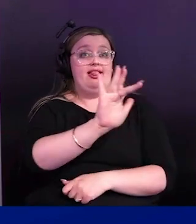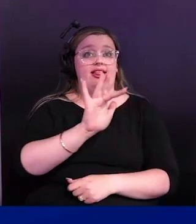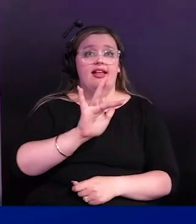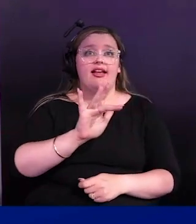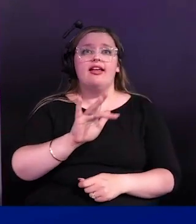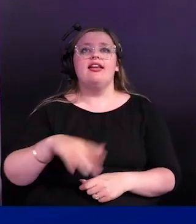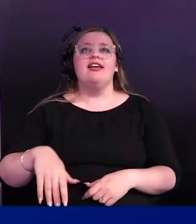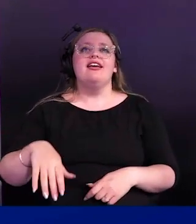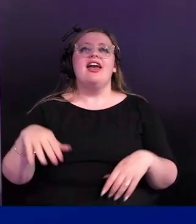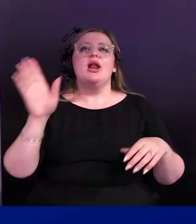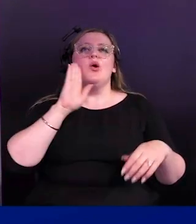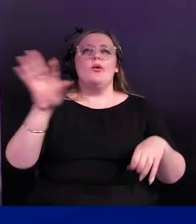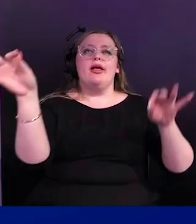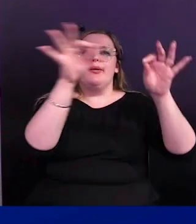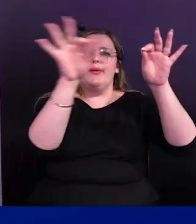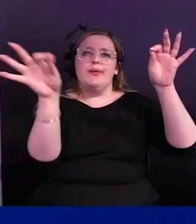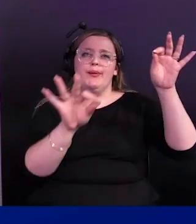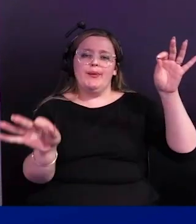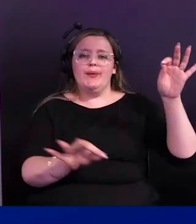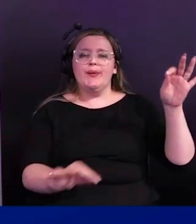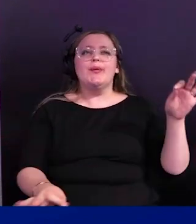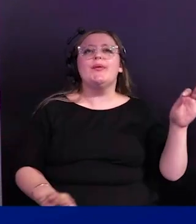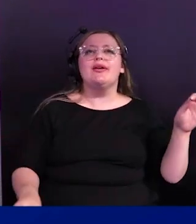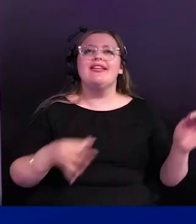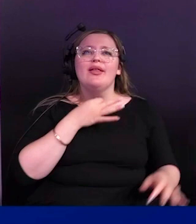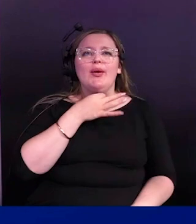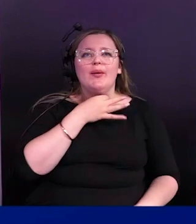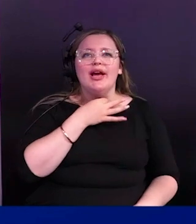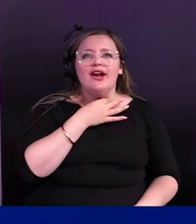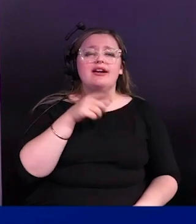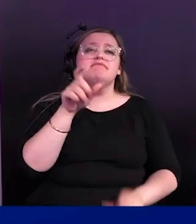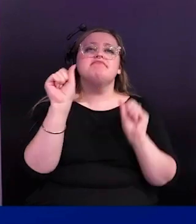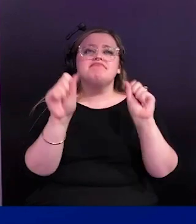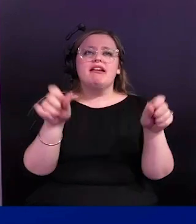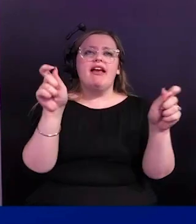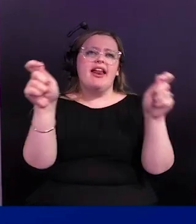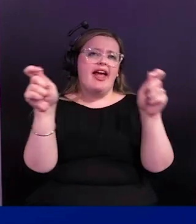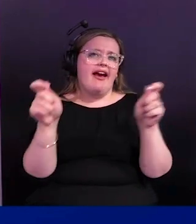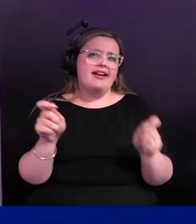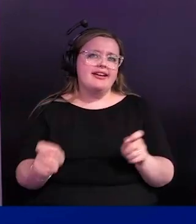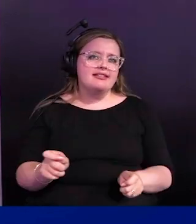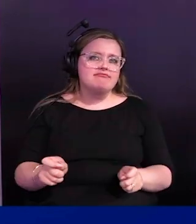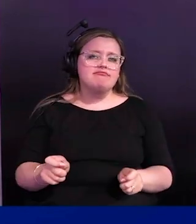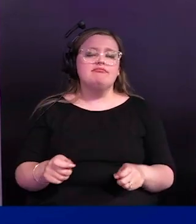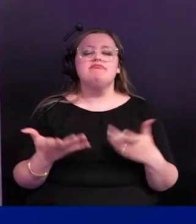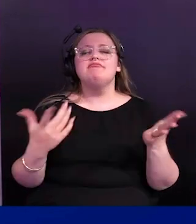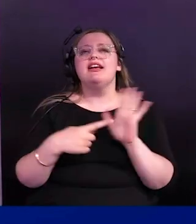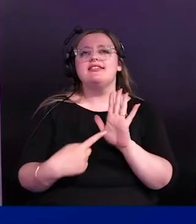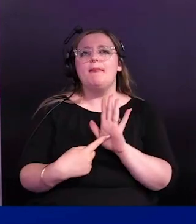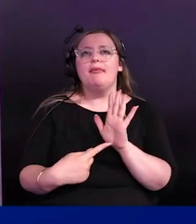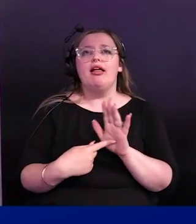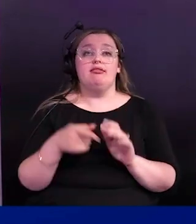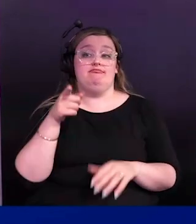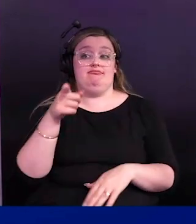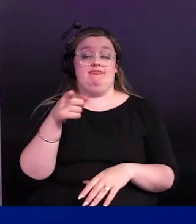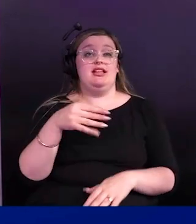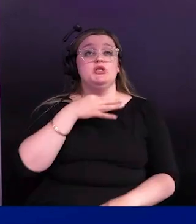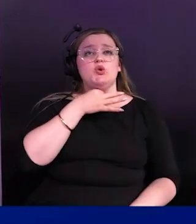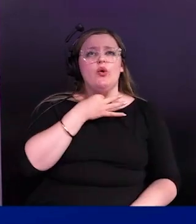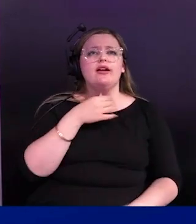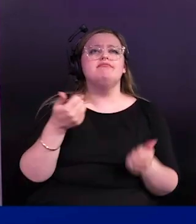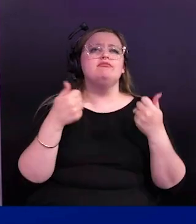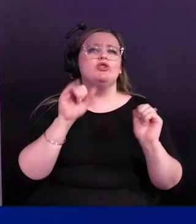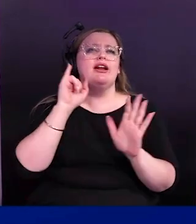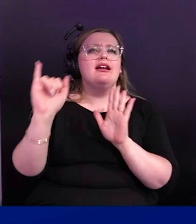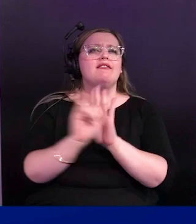is getting displayed on your Lake query editor. You can edit it as you want. So for example, in this query, I'm trying to